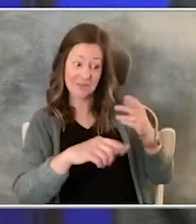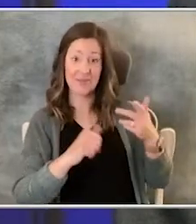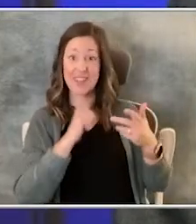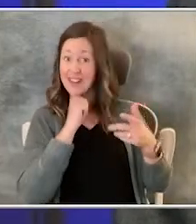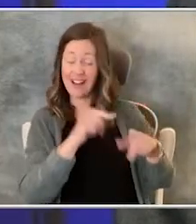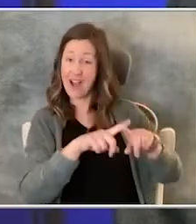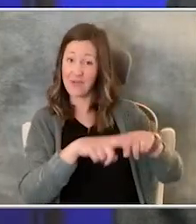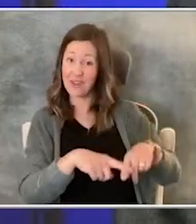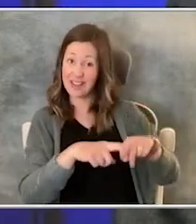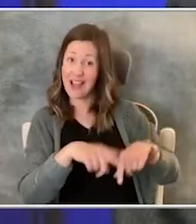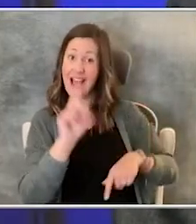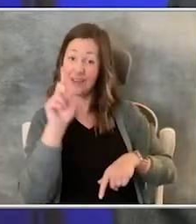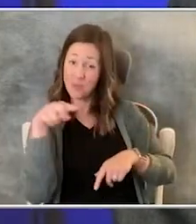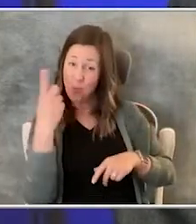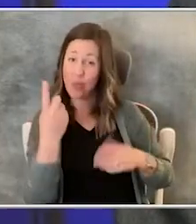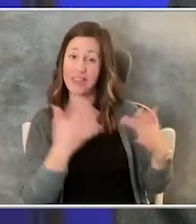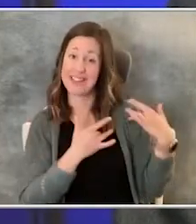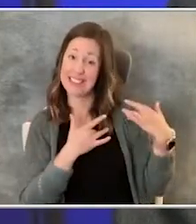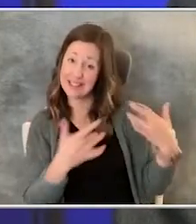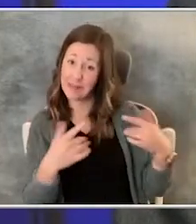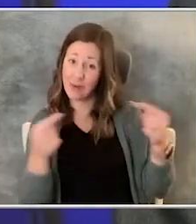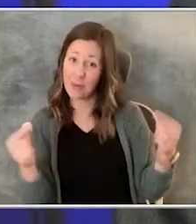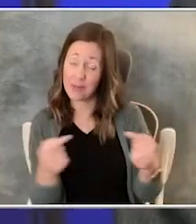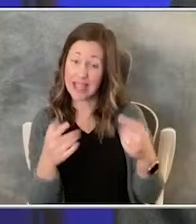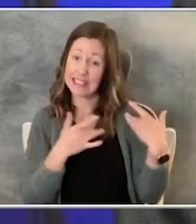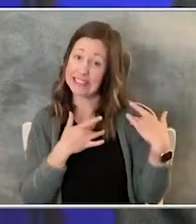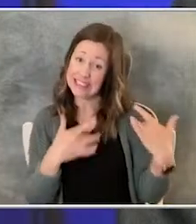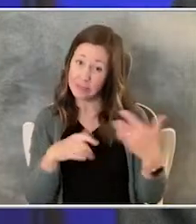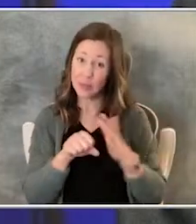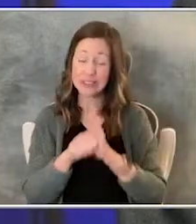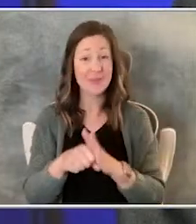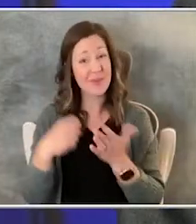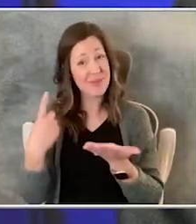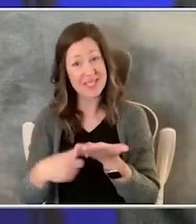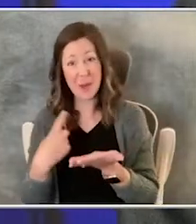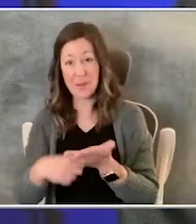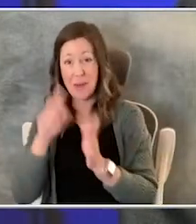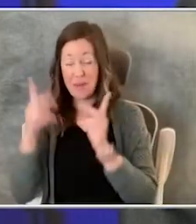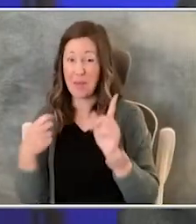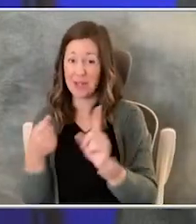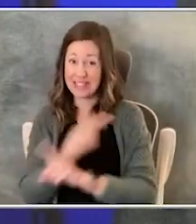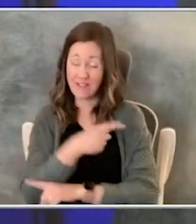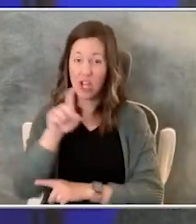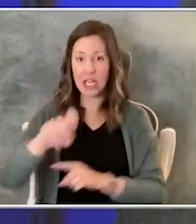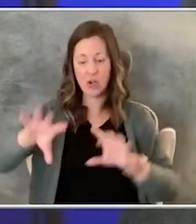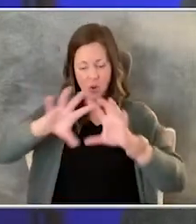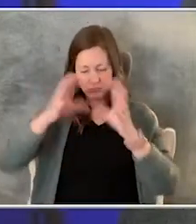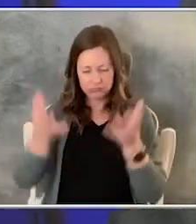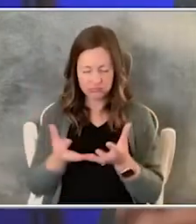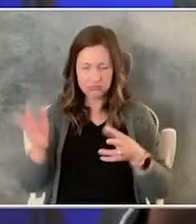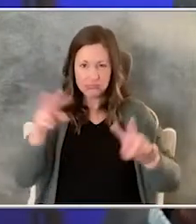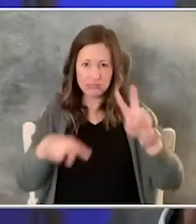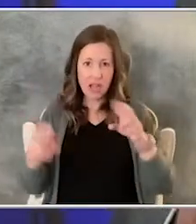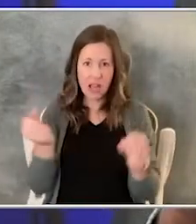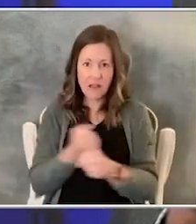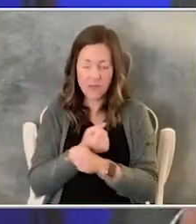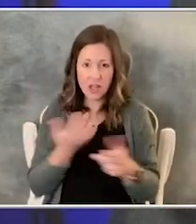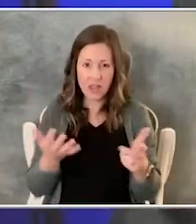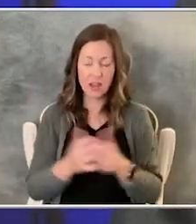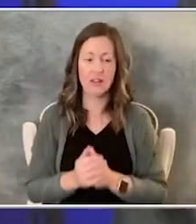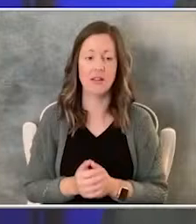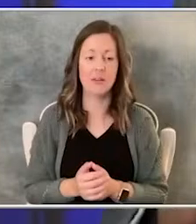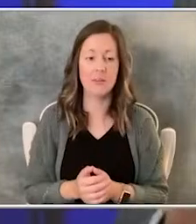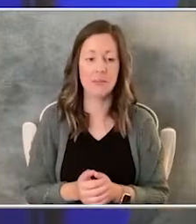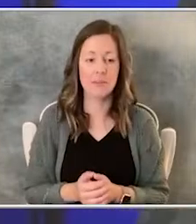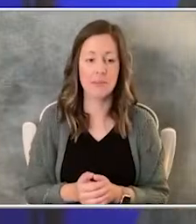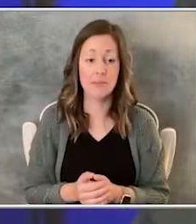benzodiazepines. Uh-huh. The typical one is Versed. And but I don't have an allergy. I just don't